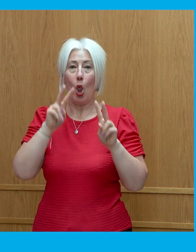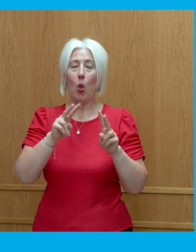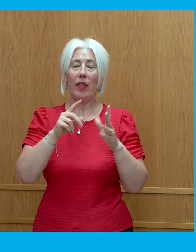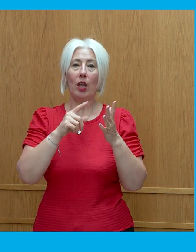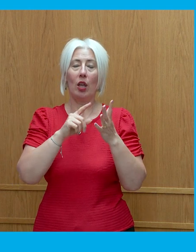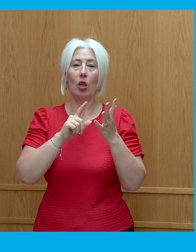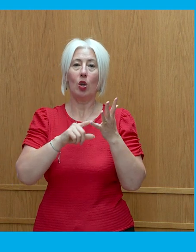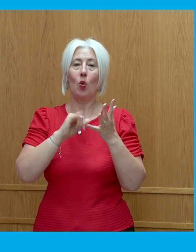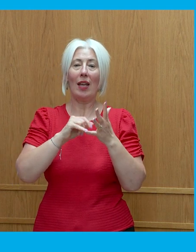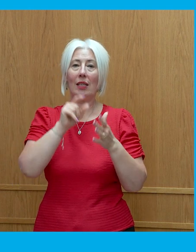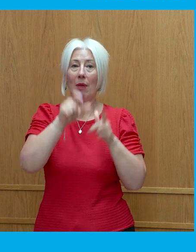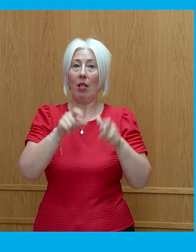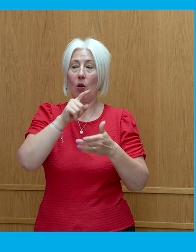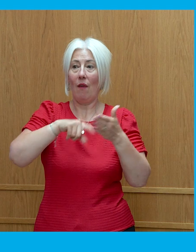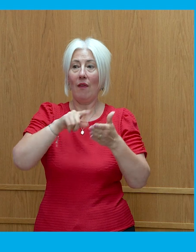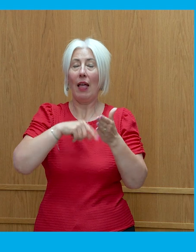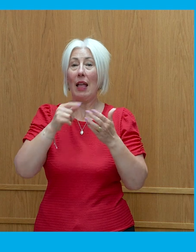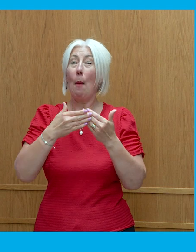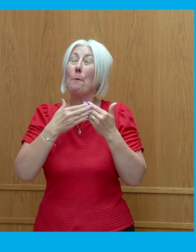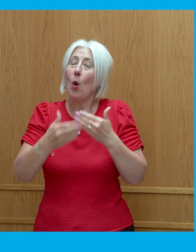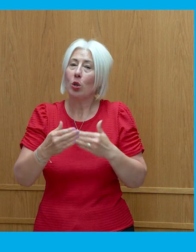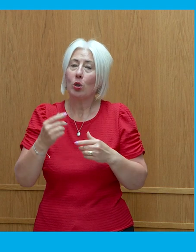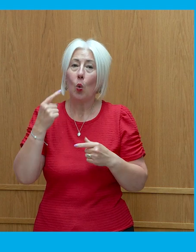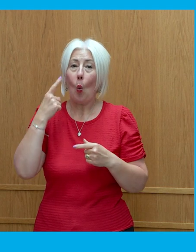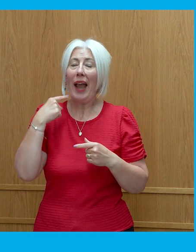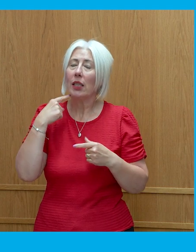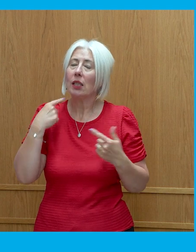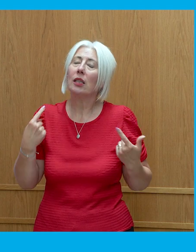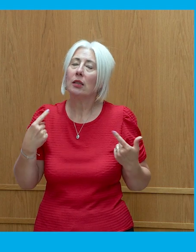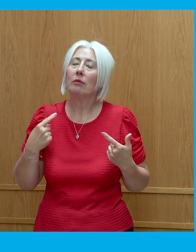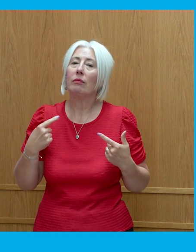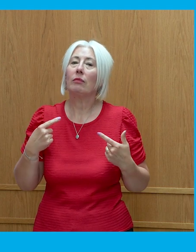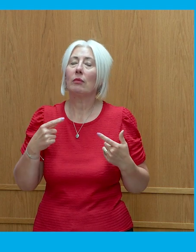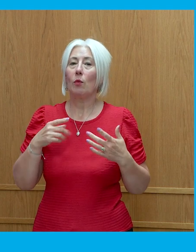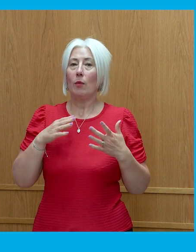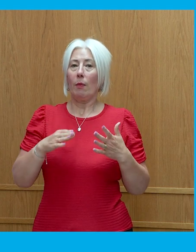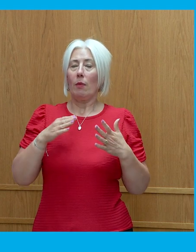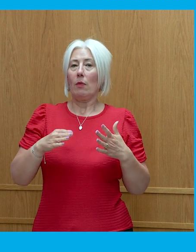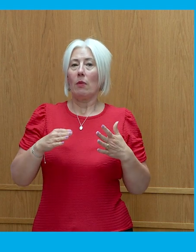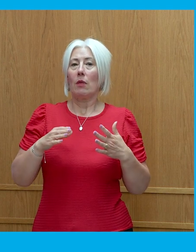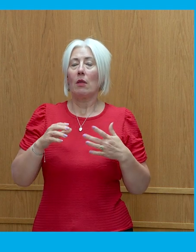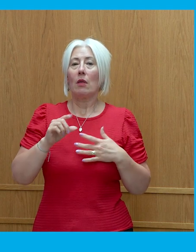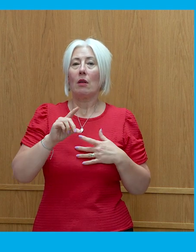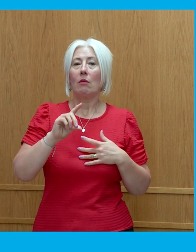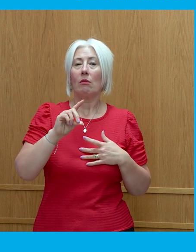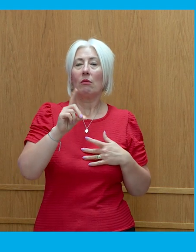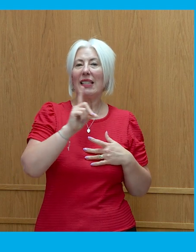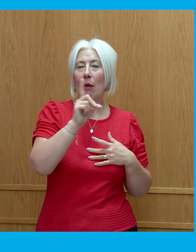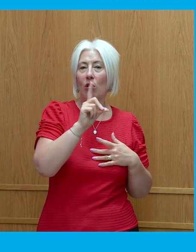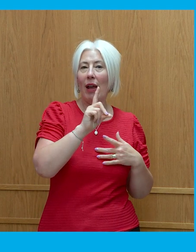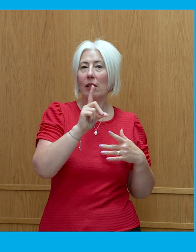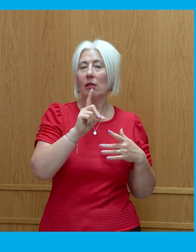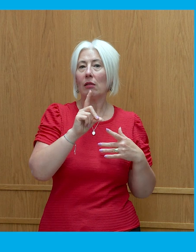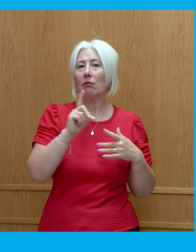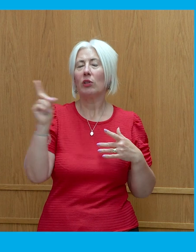electorate. Yeah. It's still an overwhelmingly white country. Democrats generally get, 30, 35%